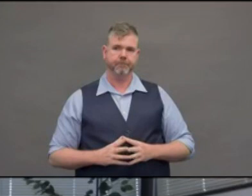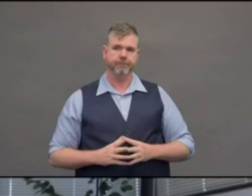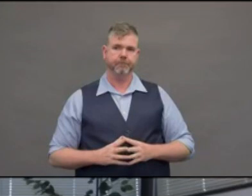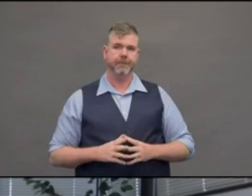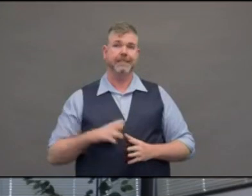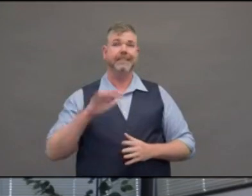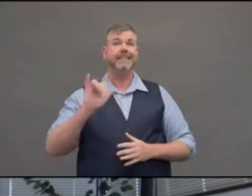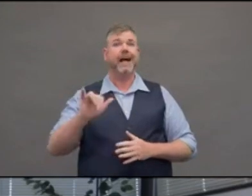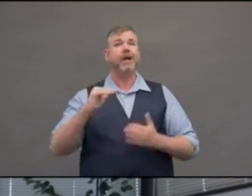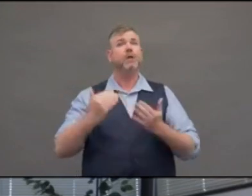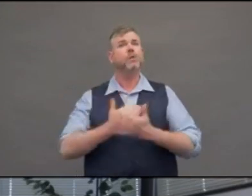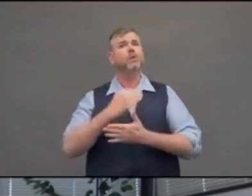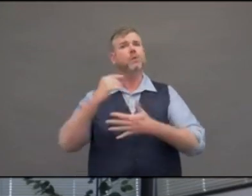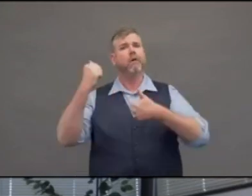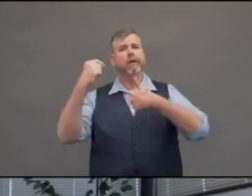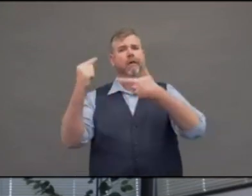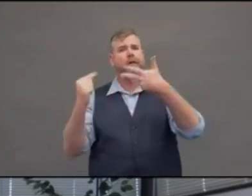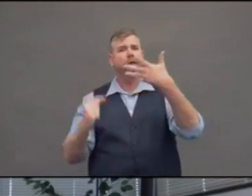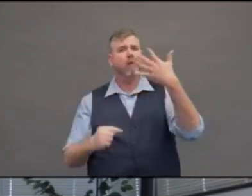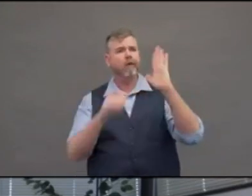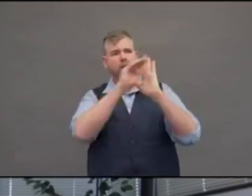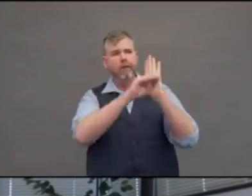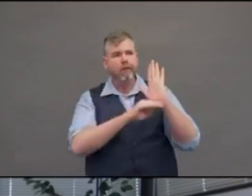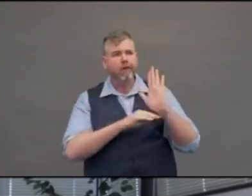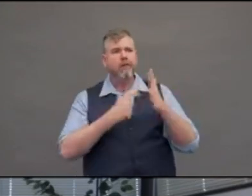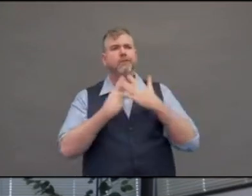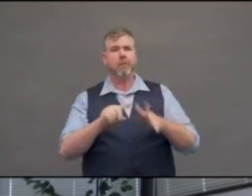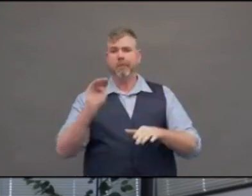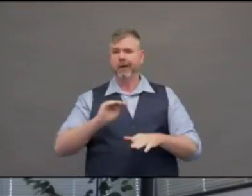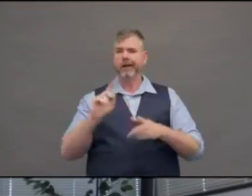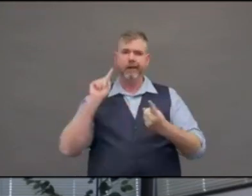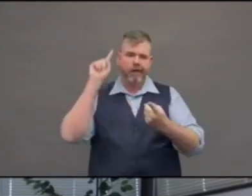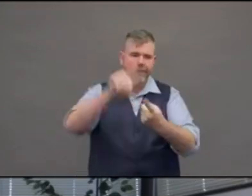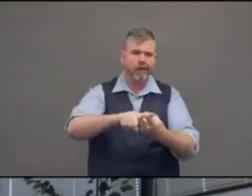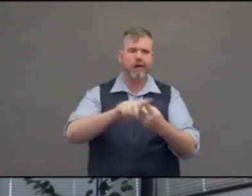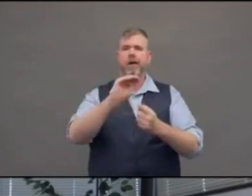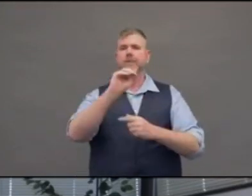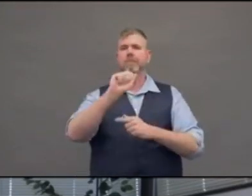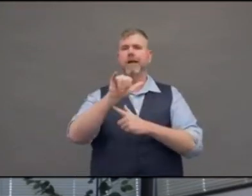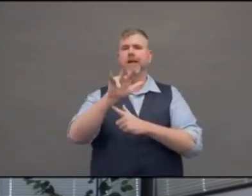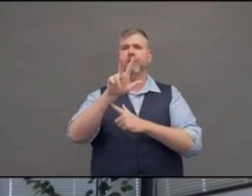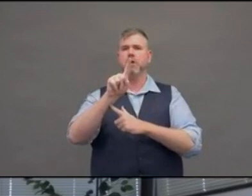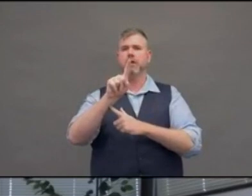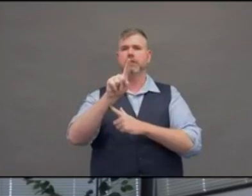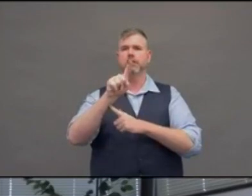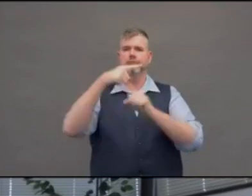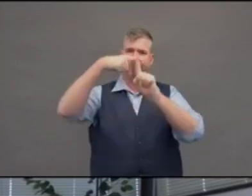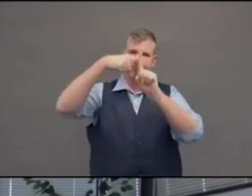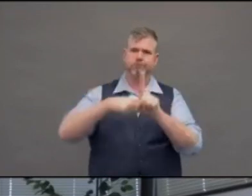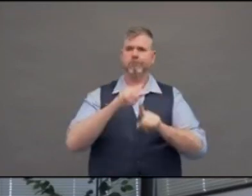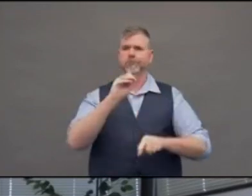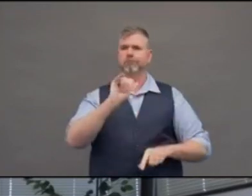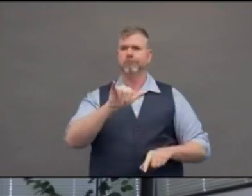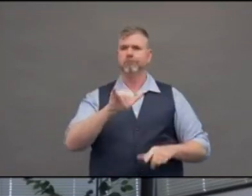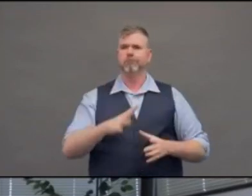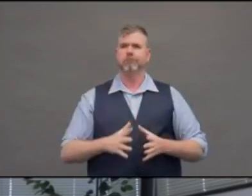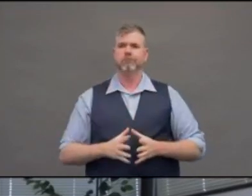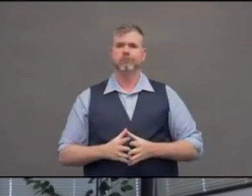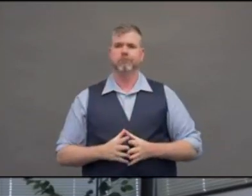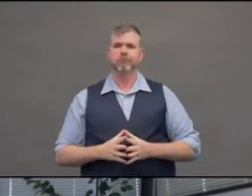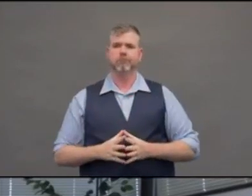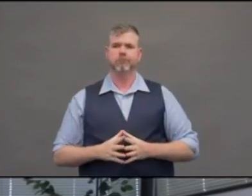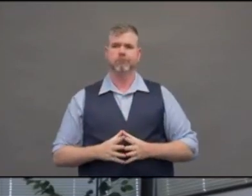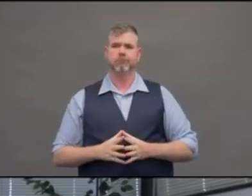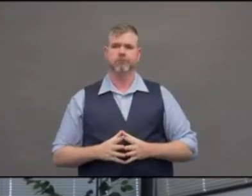So looking ahead for the weekend, for this weekend, for the remainder of the weekend until Monday, the existing order remains? That is correct.